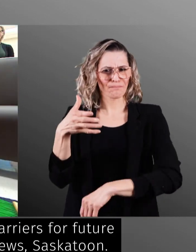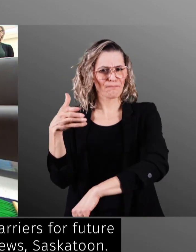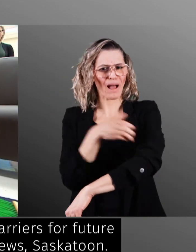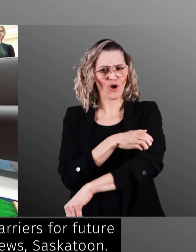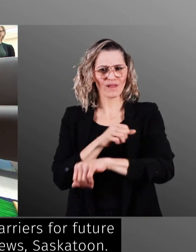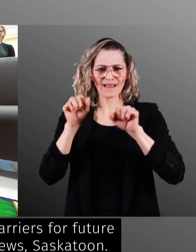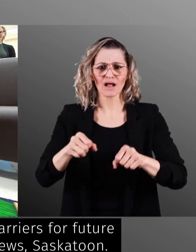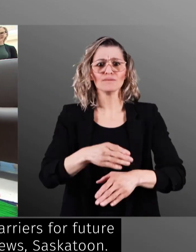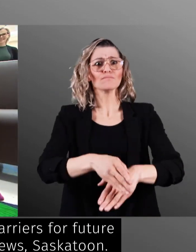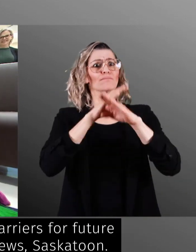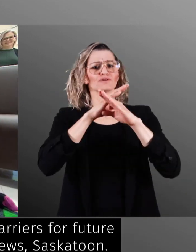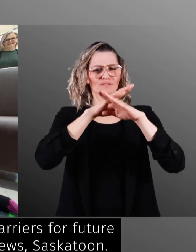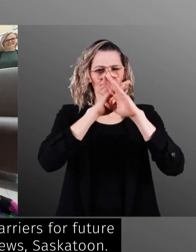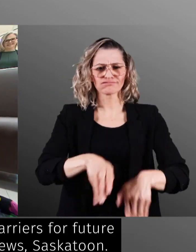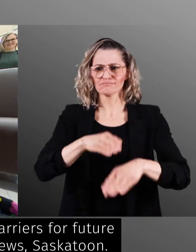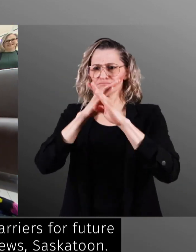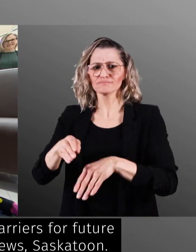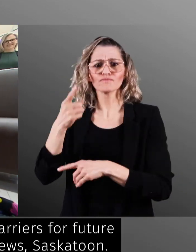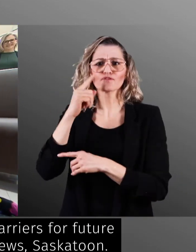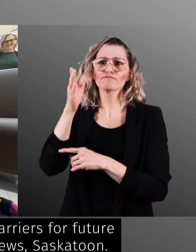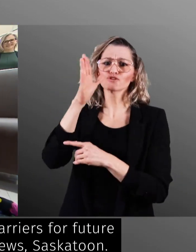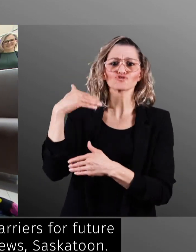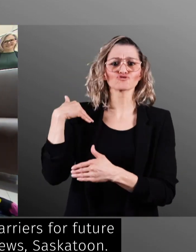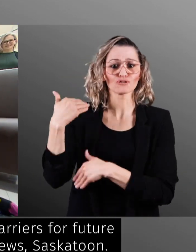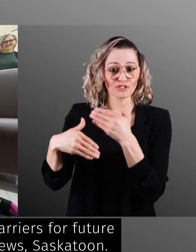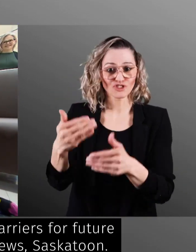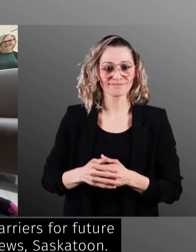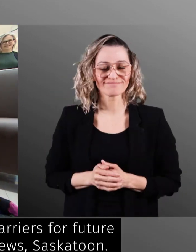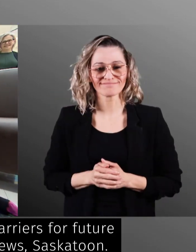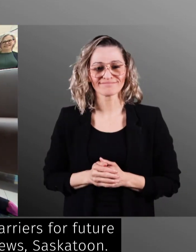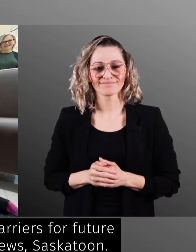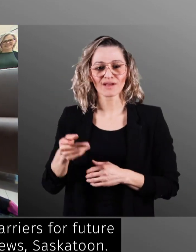one because it has the power to break barriers for